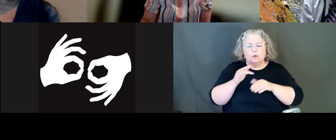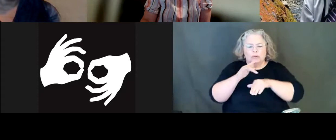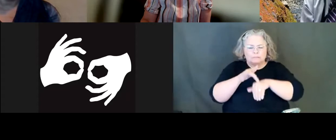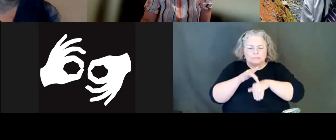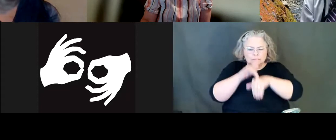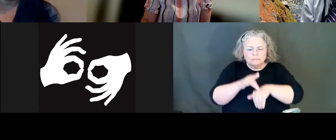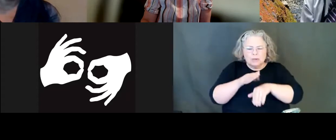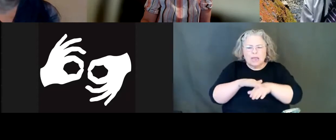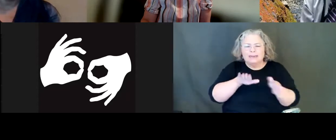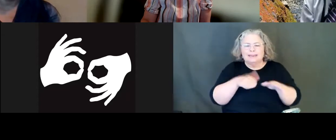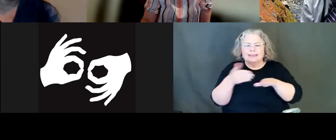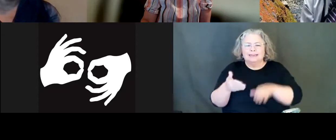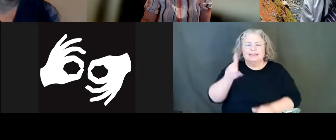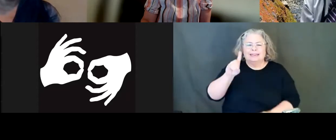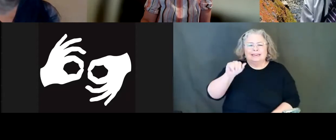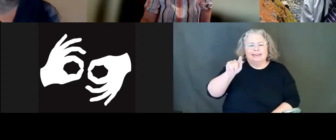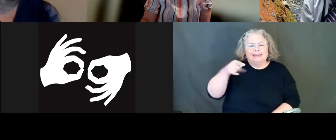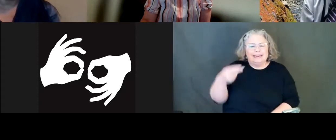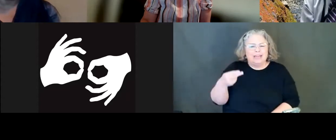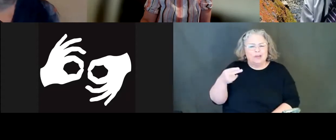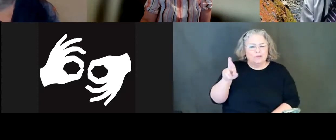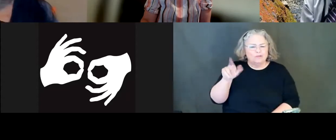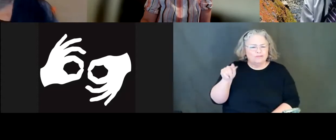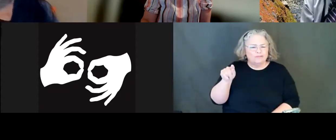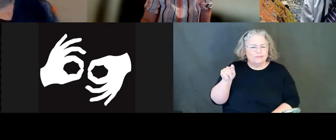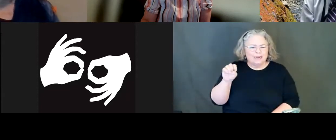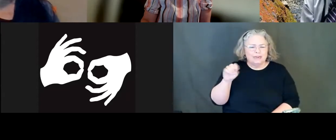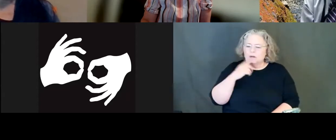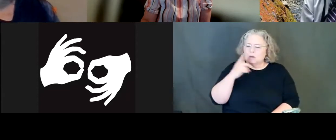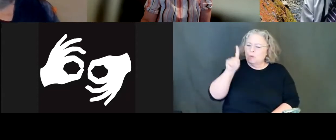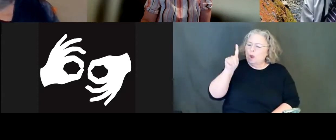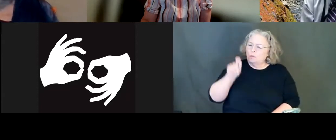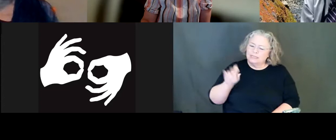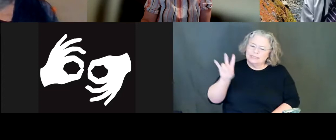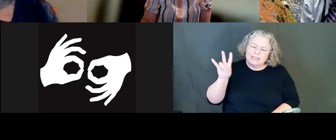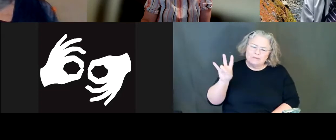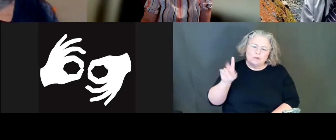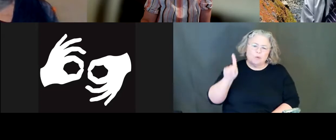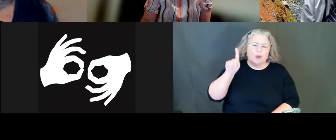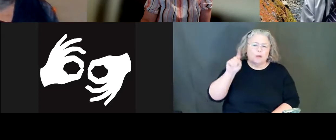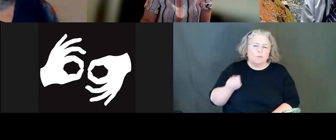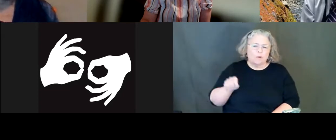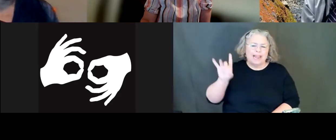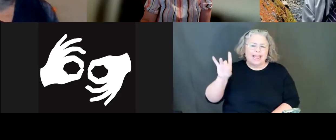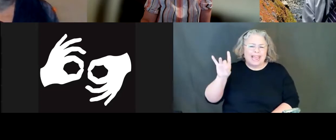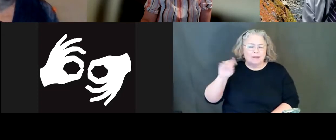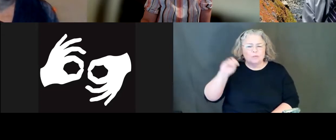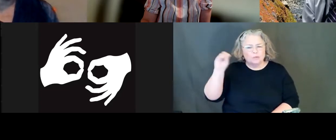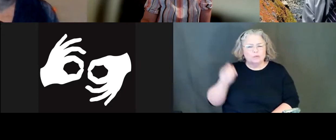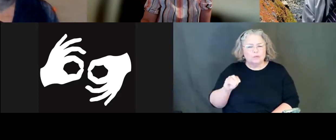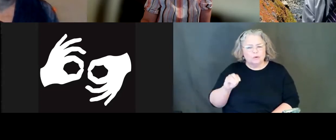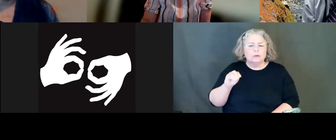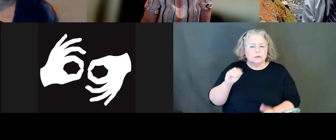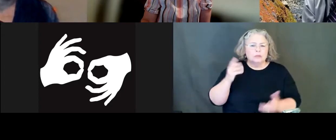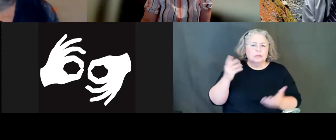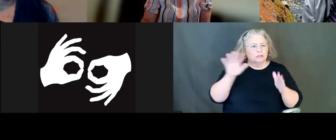rates because even at 1.7 or 1.8%, which is about the mortality rate